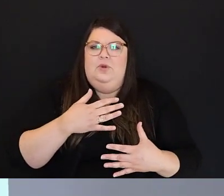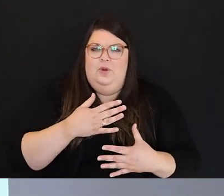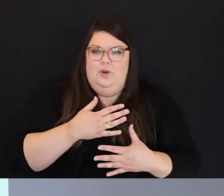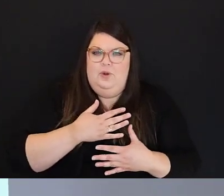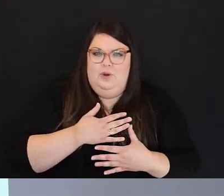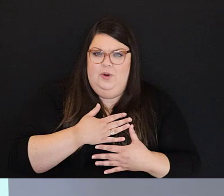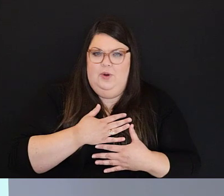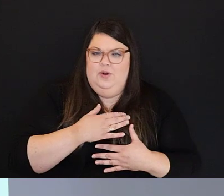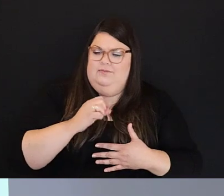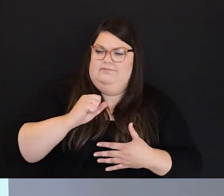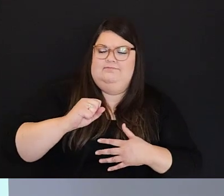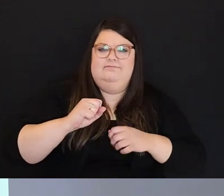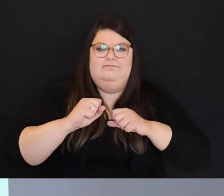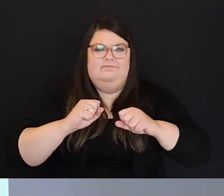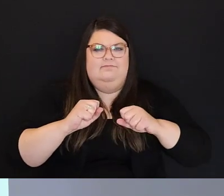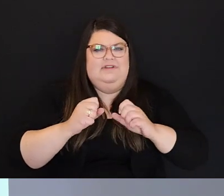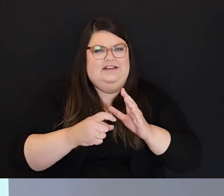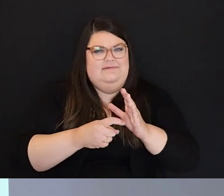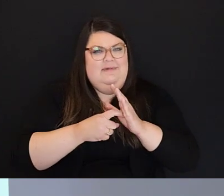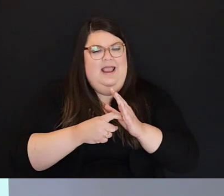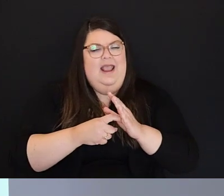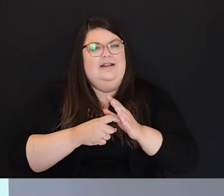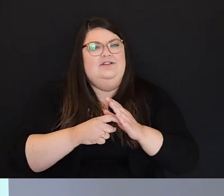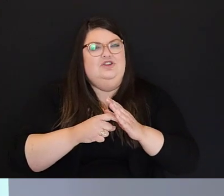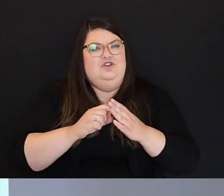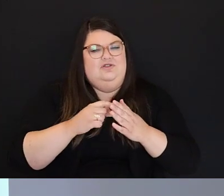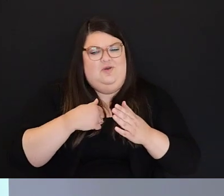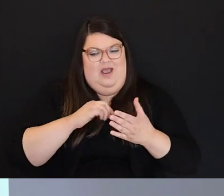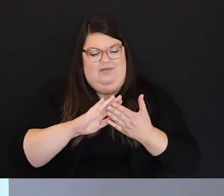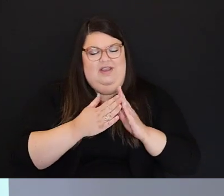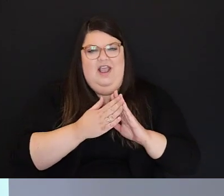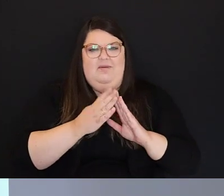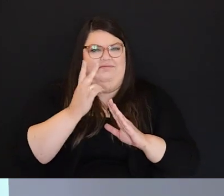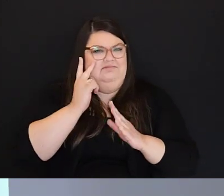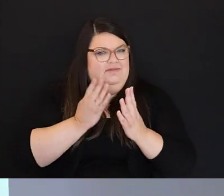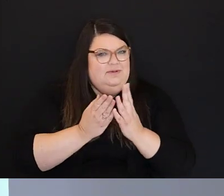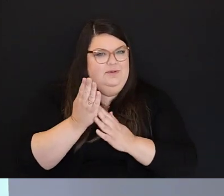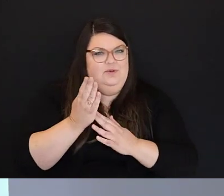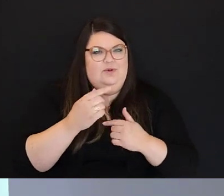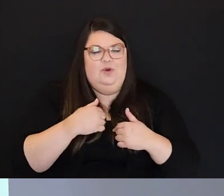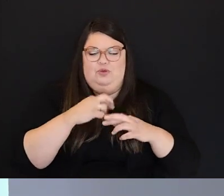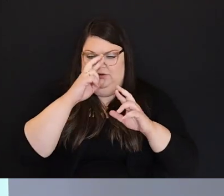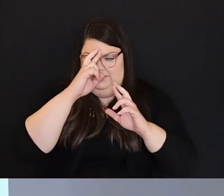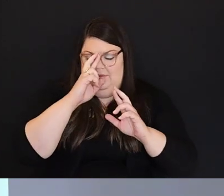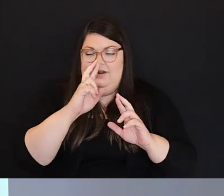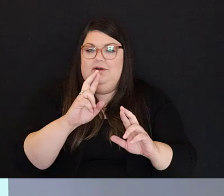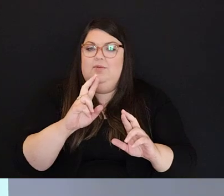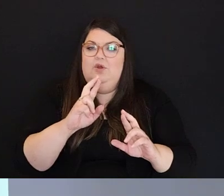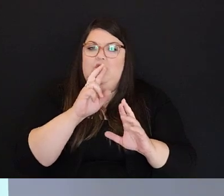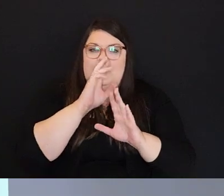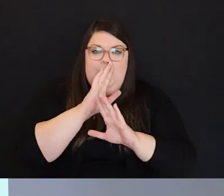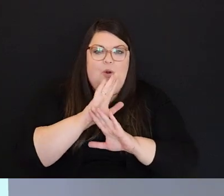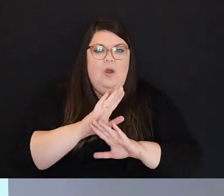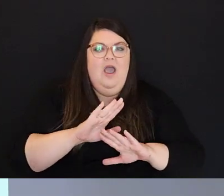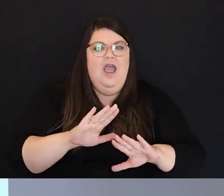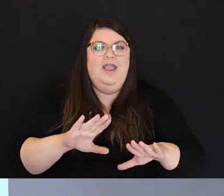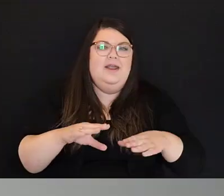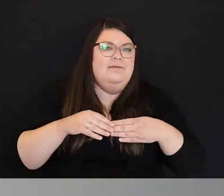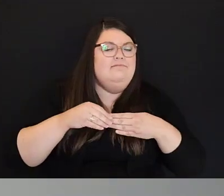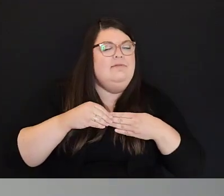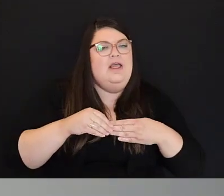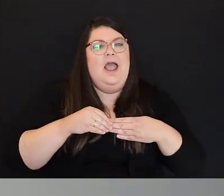Thwarting demands to render me translucent, respectable, quiet,